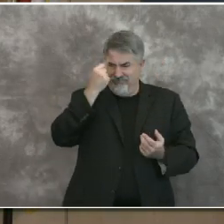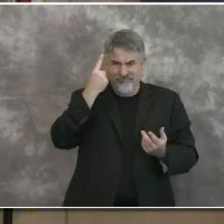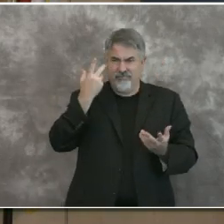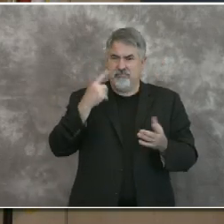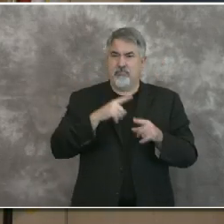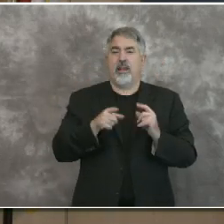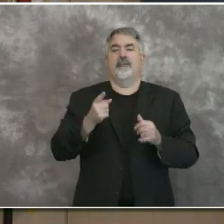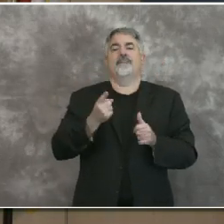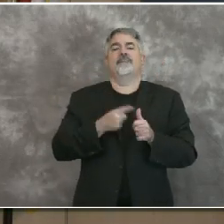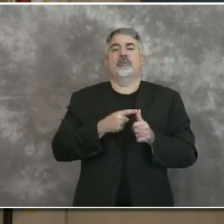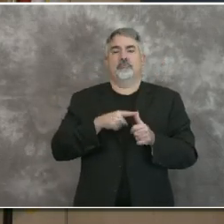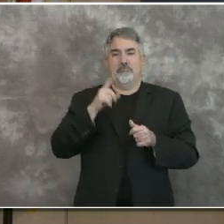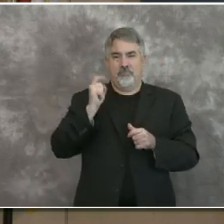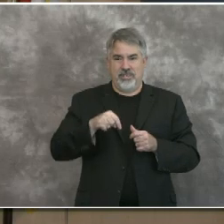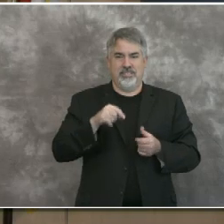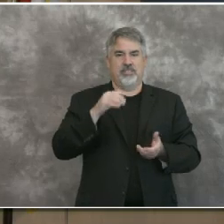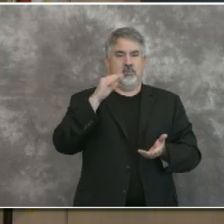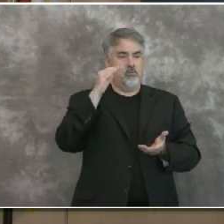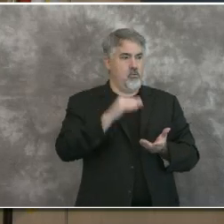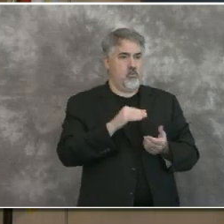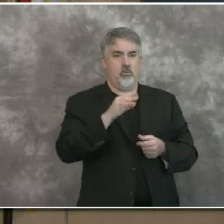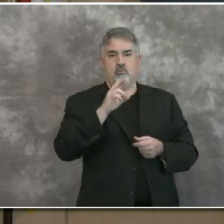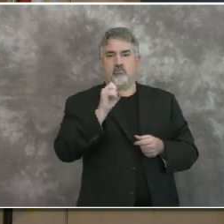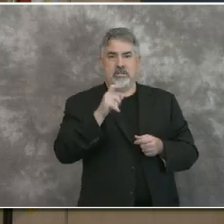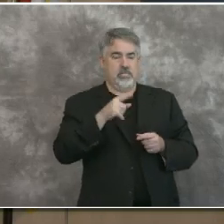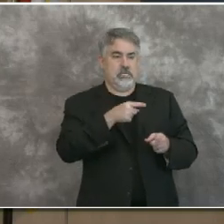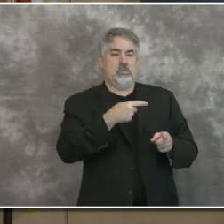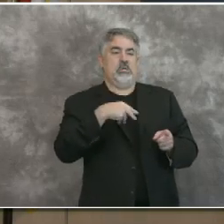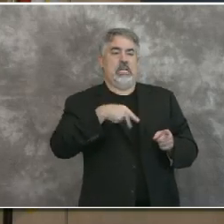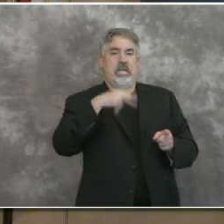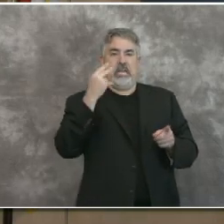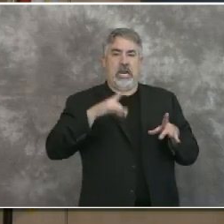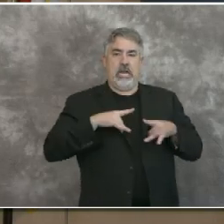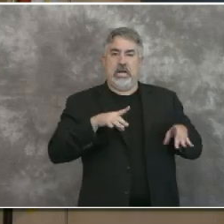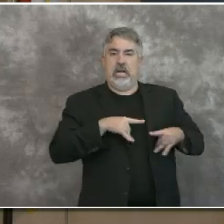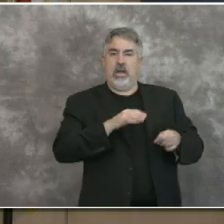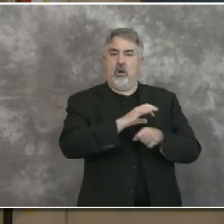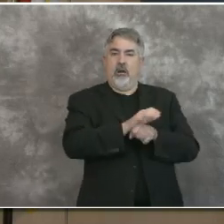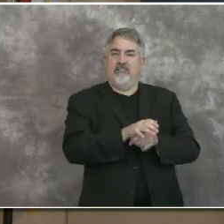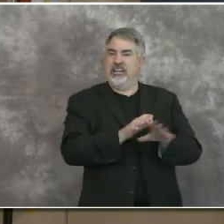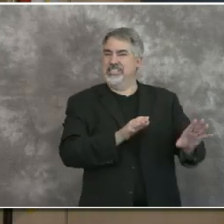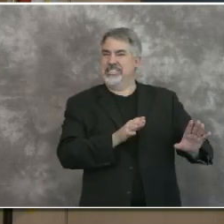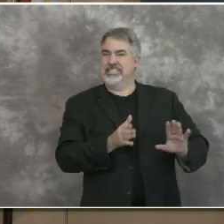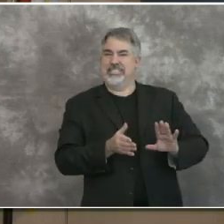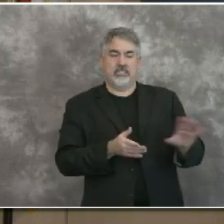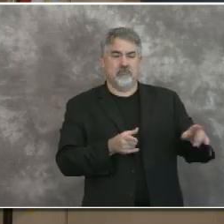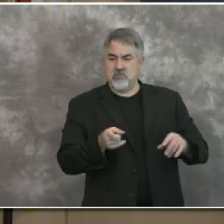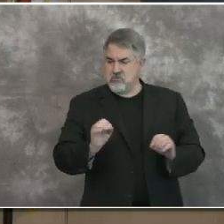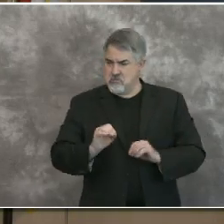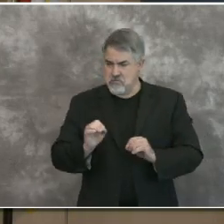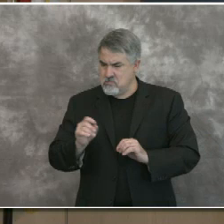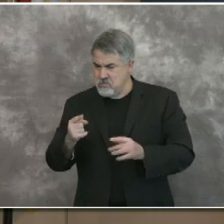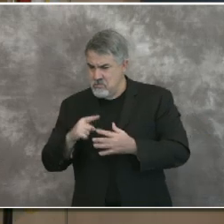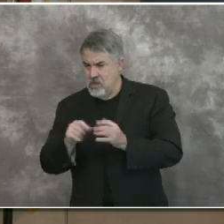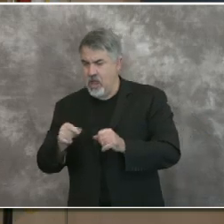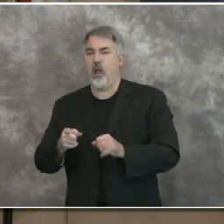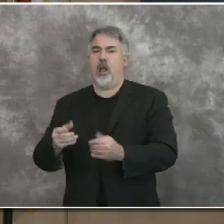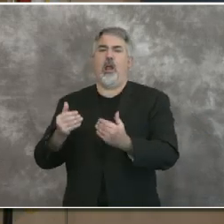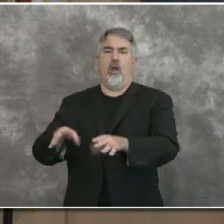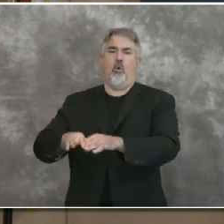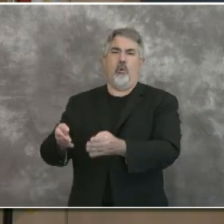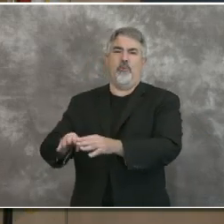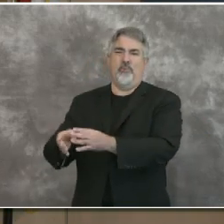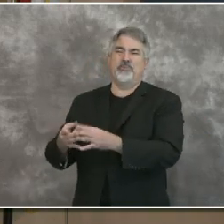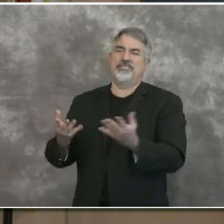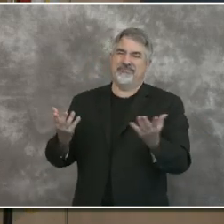the lowest risk, that have the lowest intensity, the lowest duration, the lowest concentration of individuals, and begin to